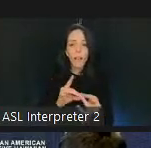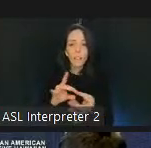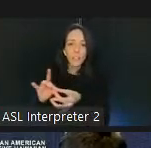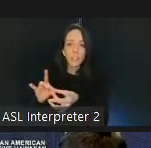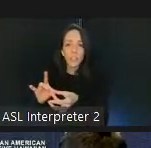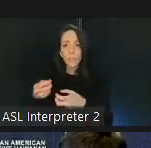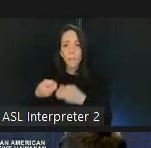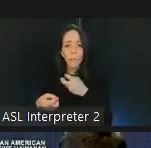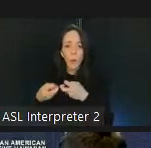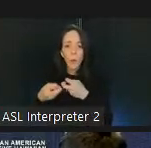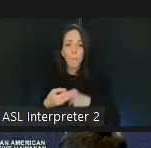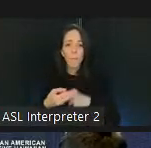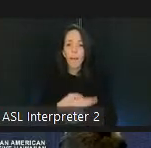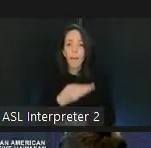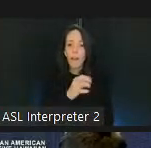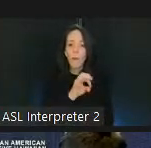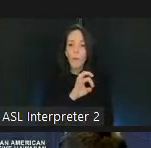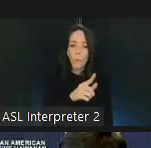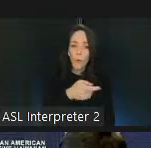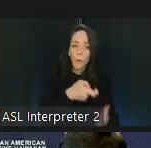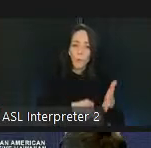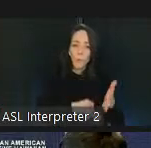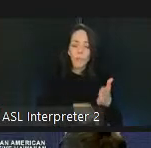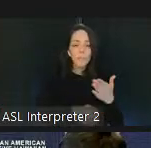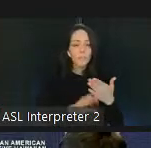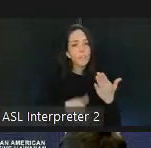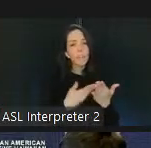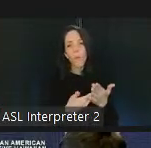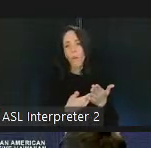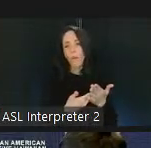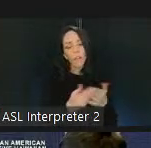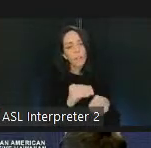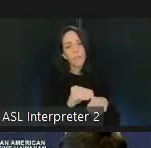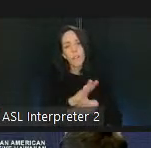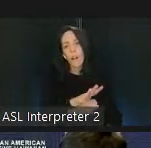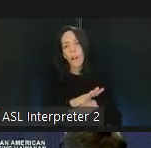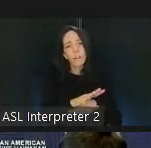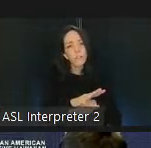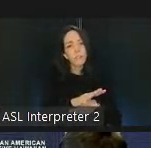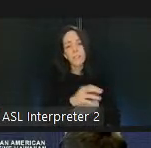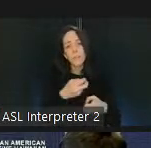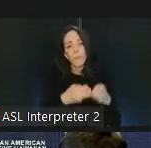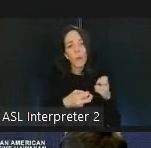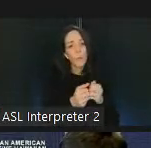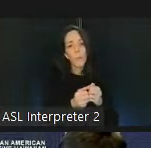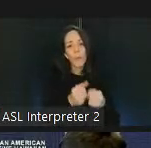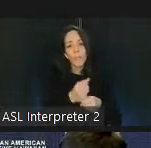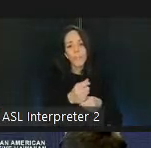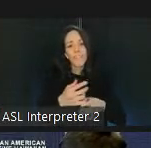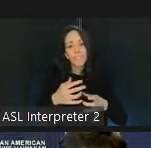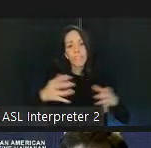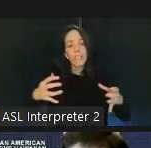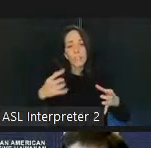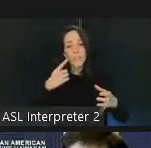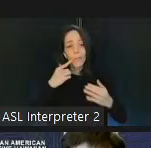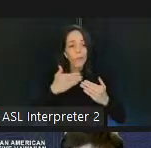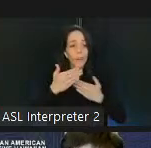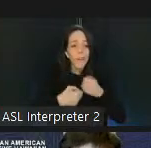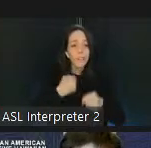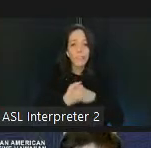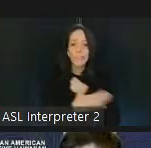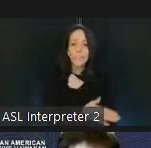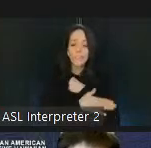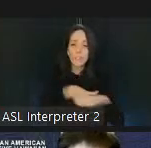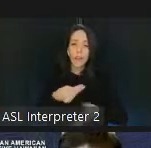oil prices are all contributing to an inflationary environment for next year's county budget and